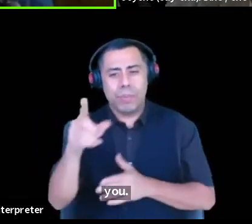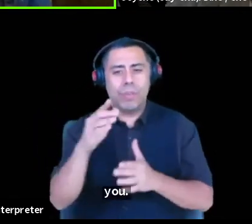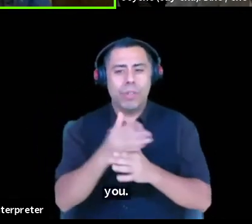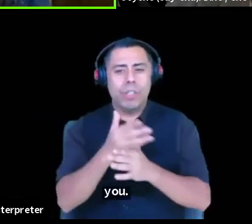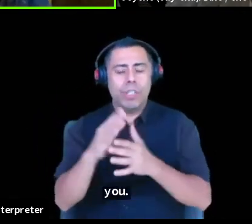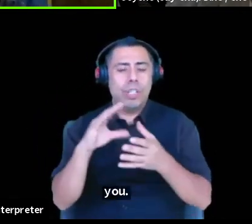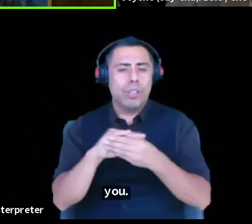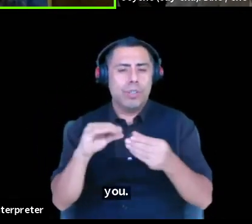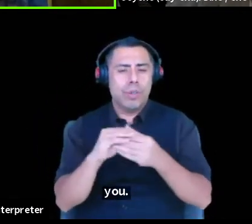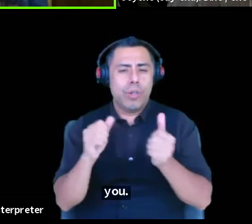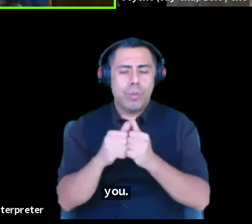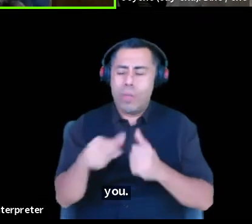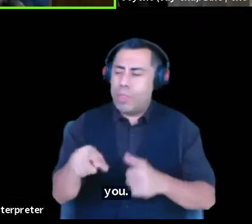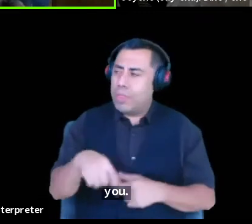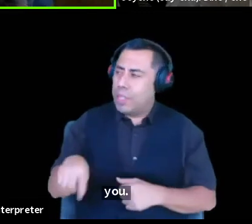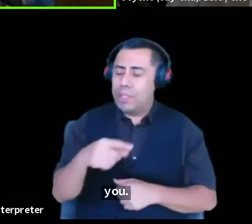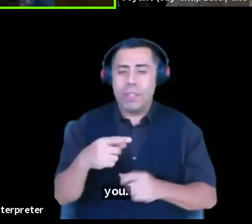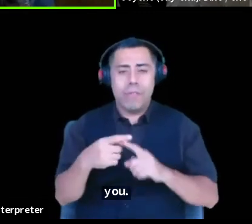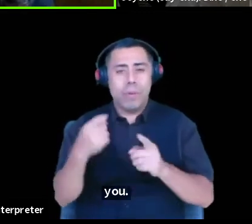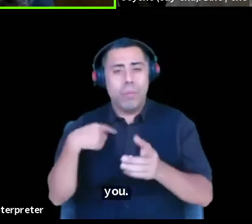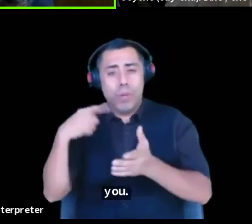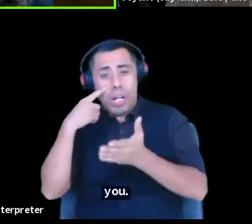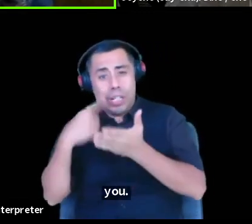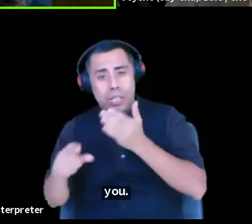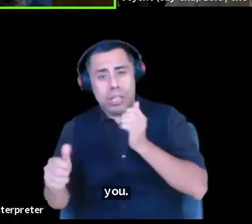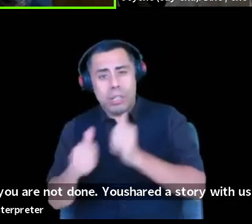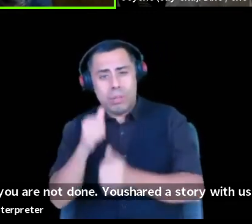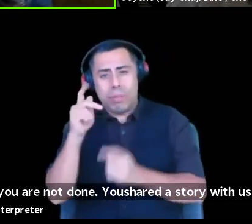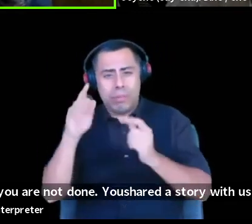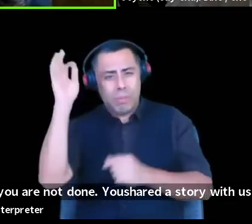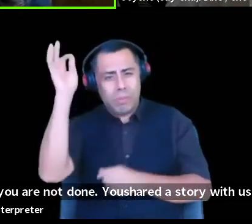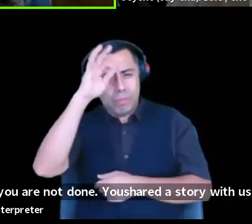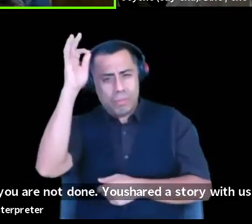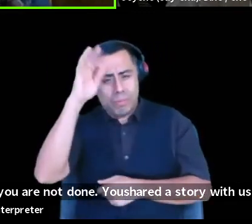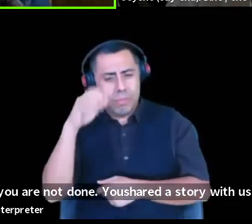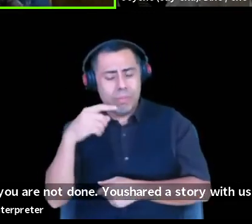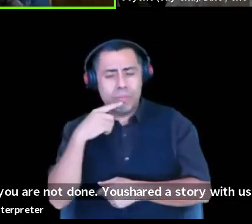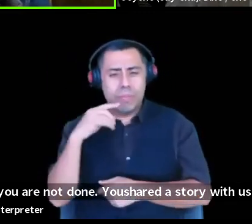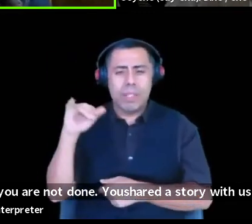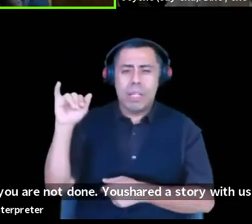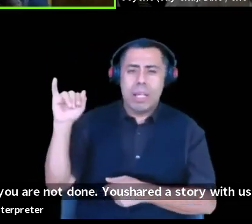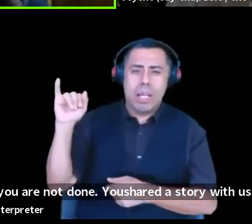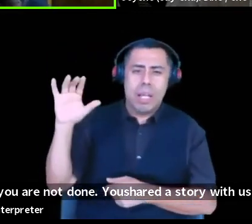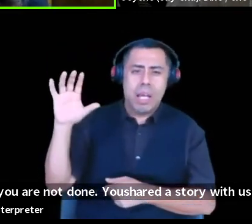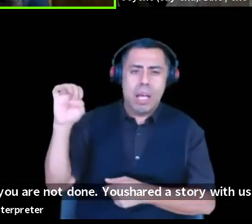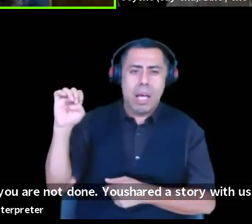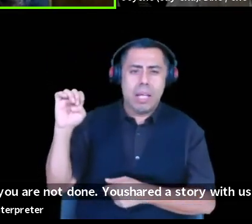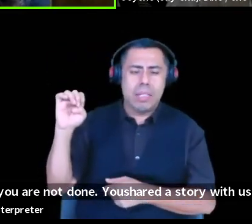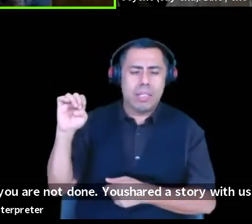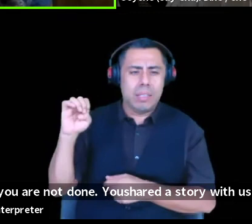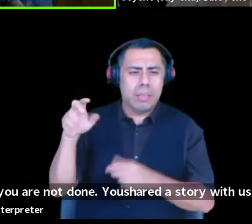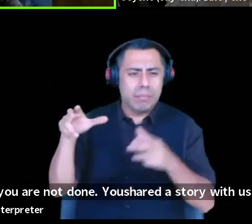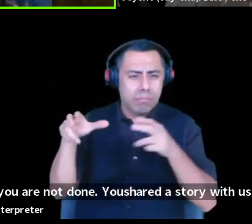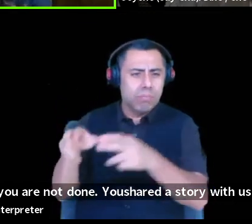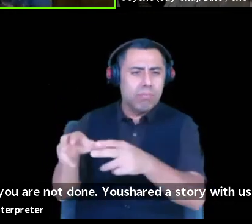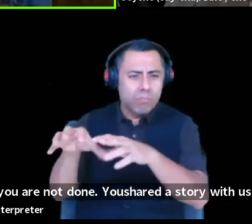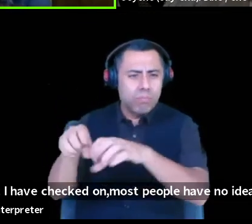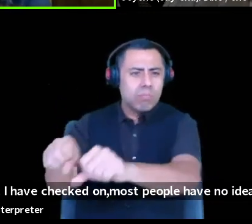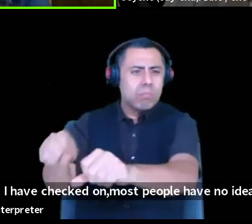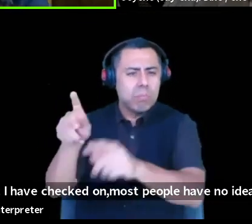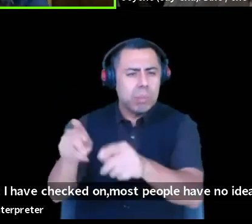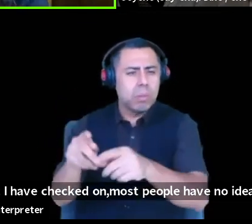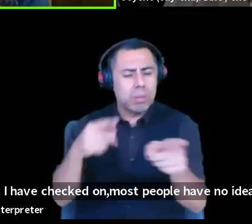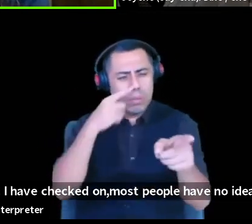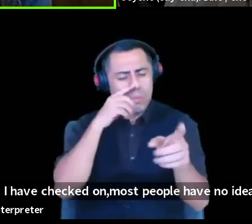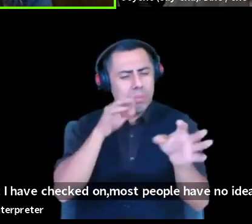I've checked on, most people have no idea about, like the ICE roundups of Native people, and you were talking about protesters being rounded up. Could you just tell us a little bit about that? Because I don't